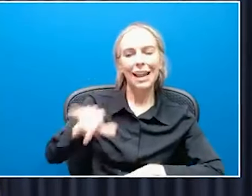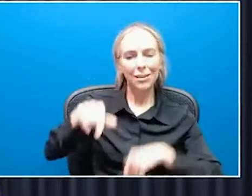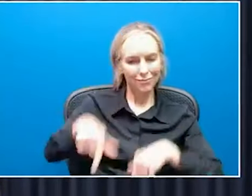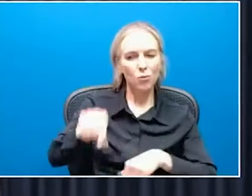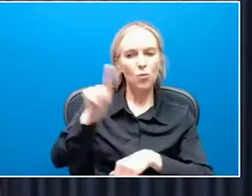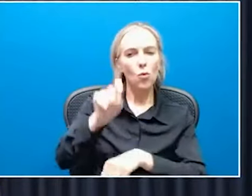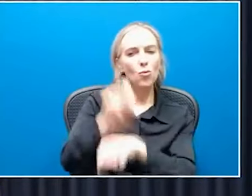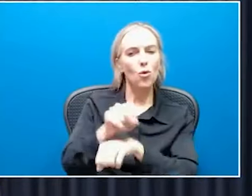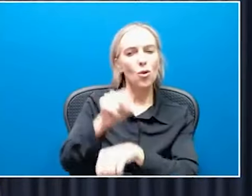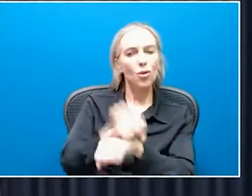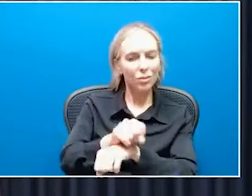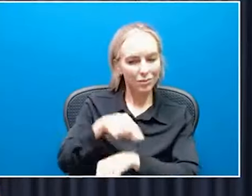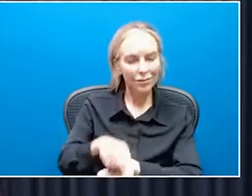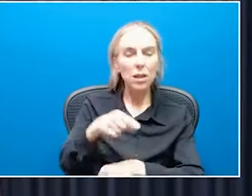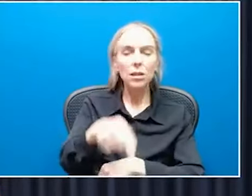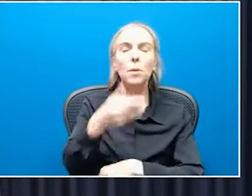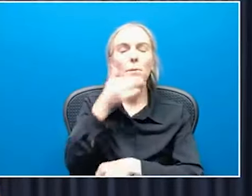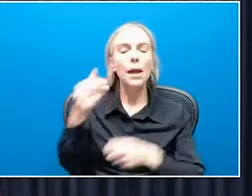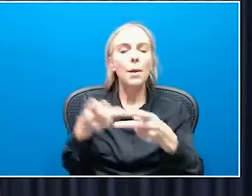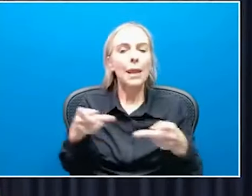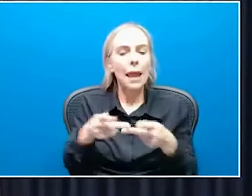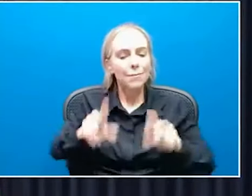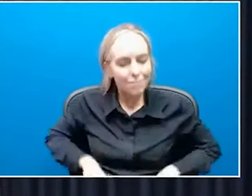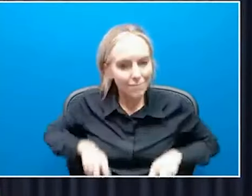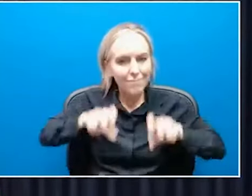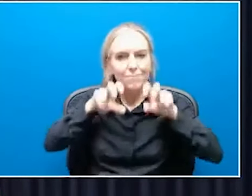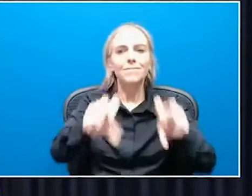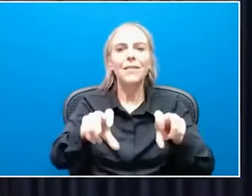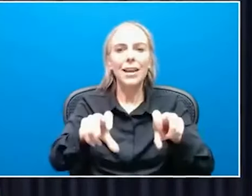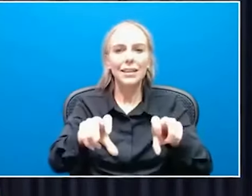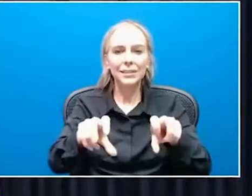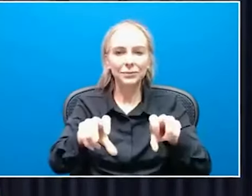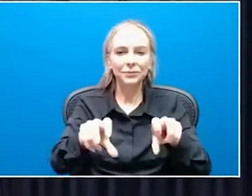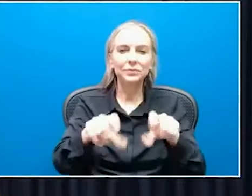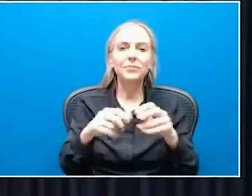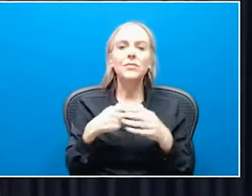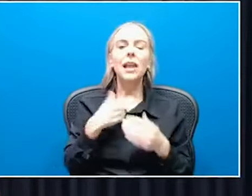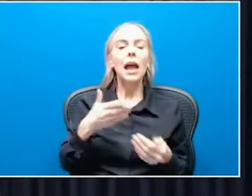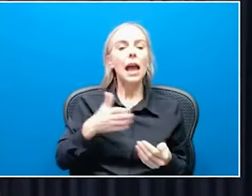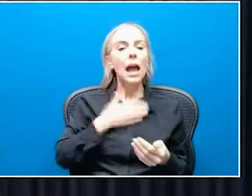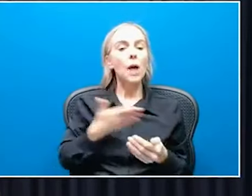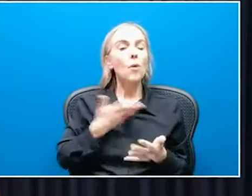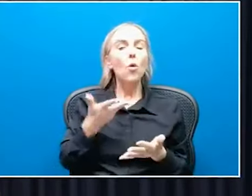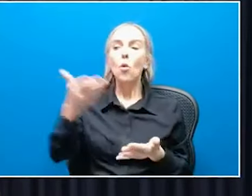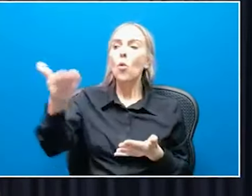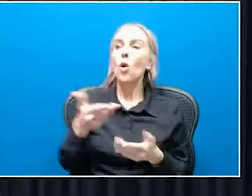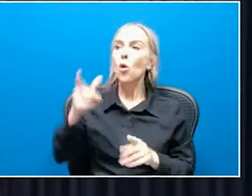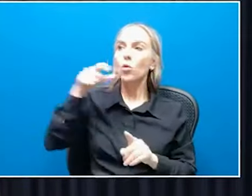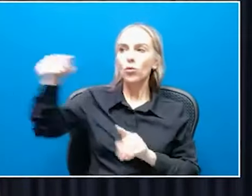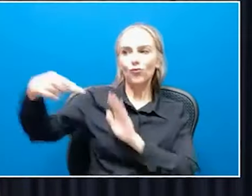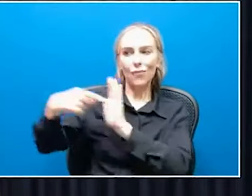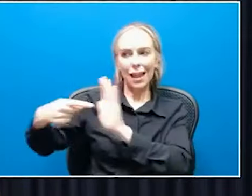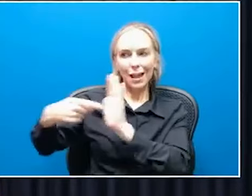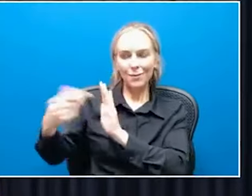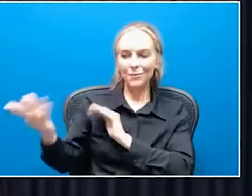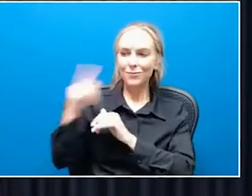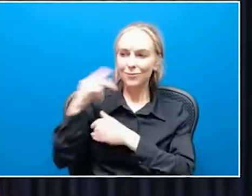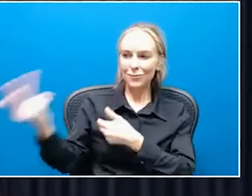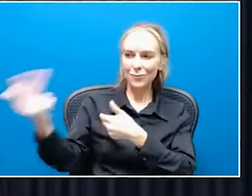is the best place to invest. Today, I'm happy to welcome representatives from one company that knows exactly that,